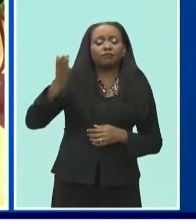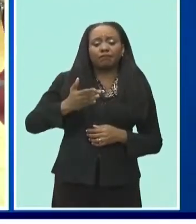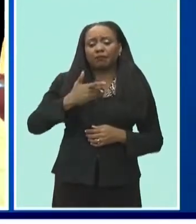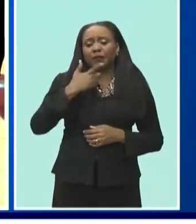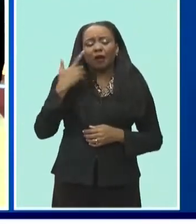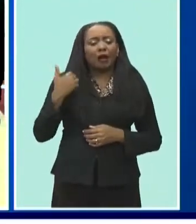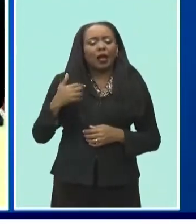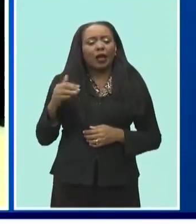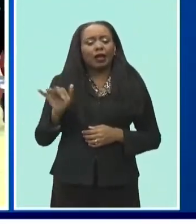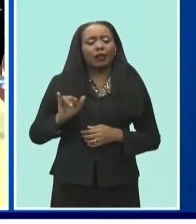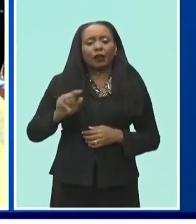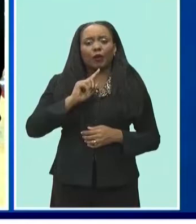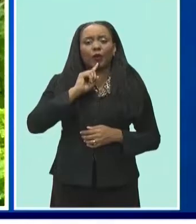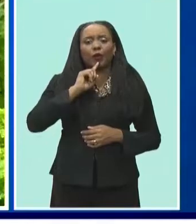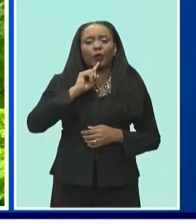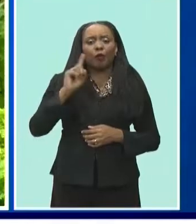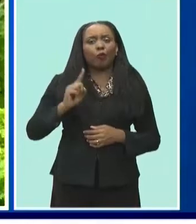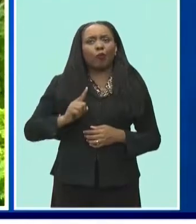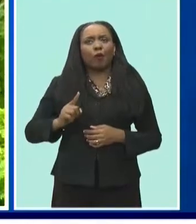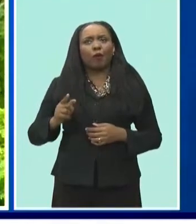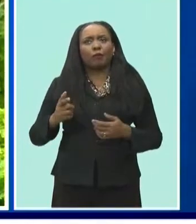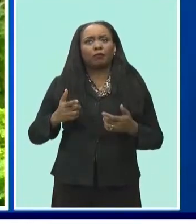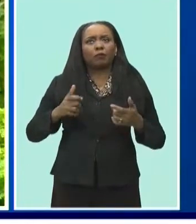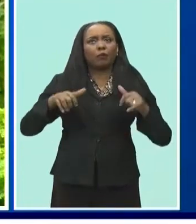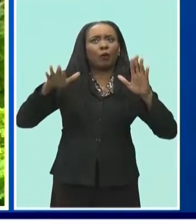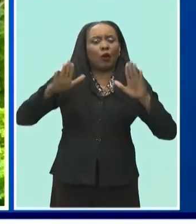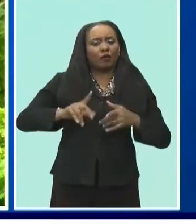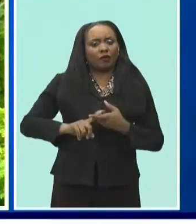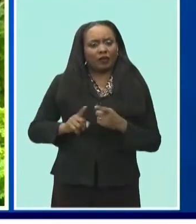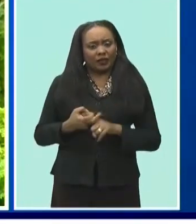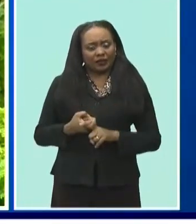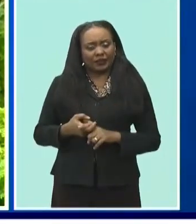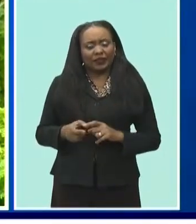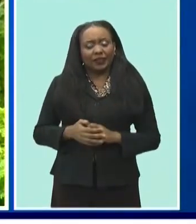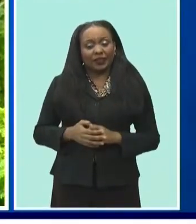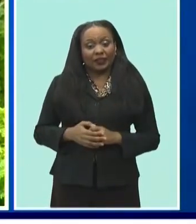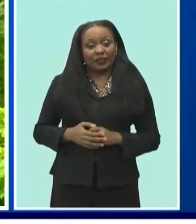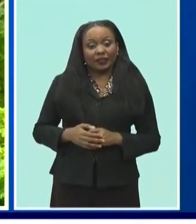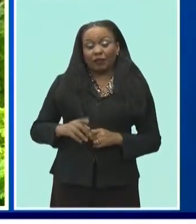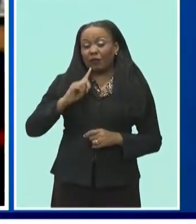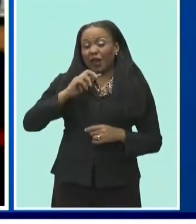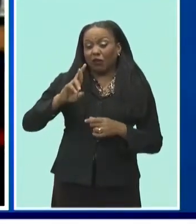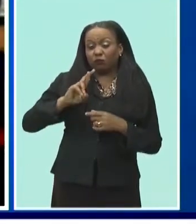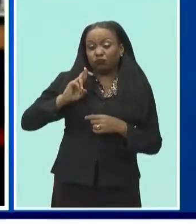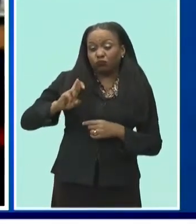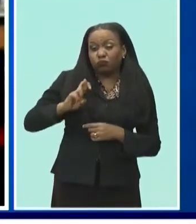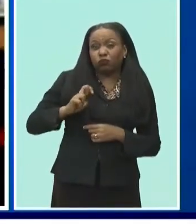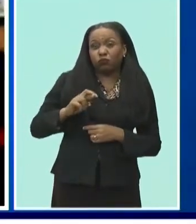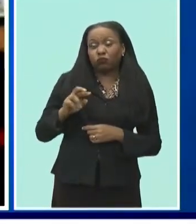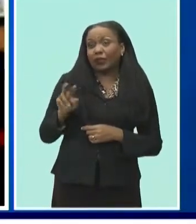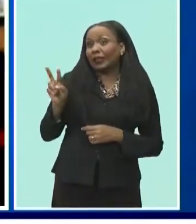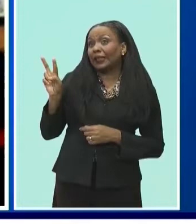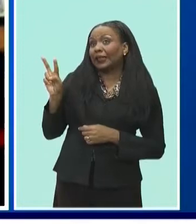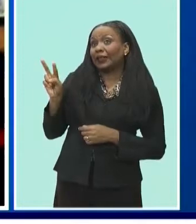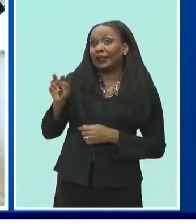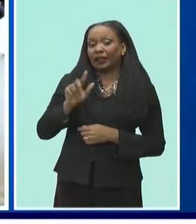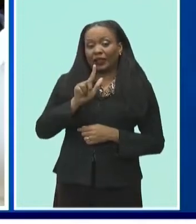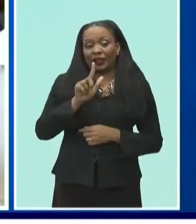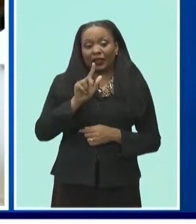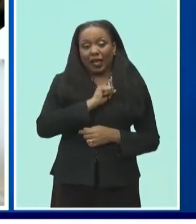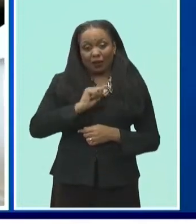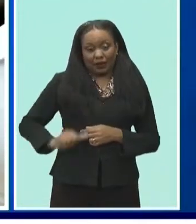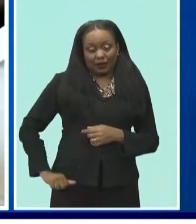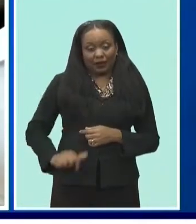giant, not only by his friend of 41 years, Barbados's permanent representative to the United Nations, Ambassador Liz